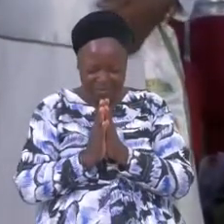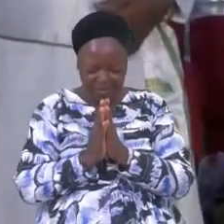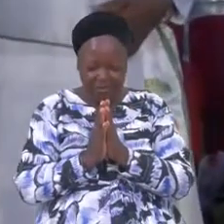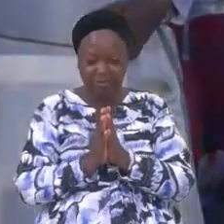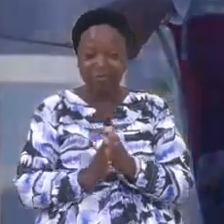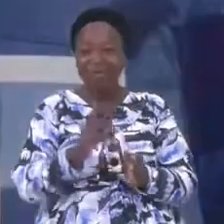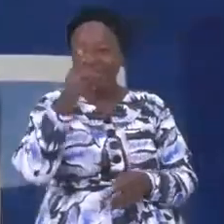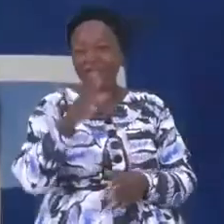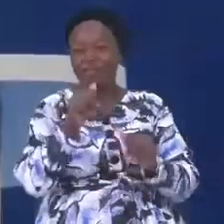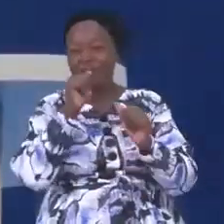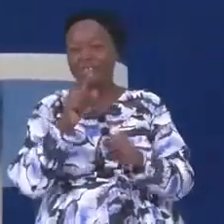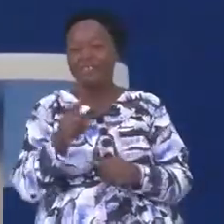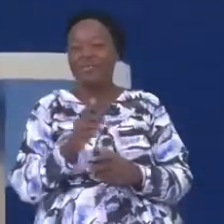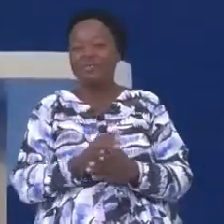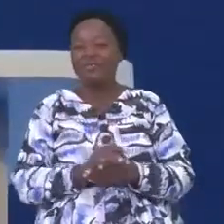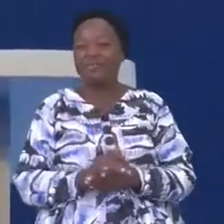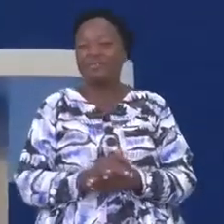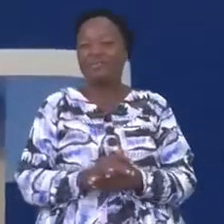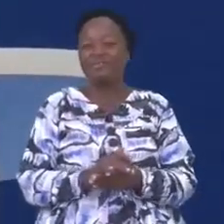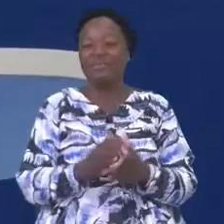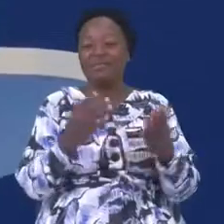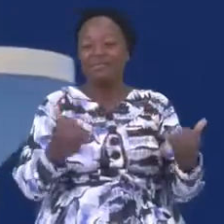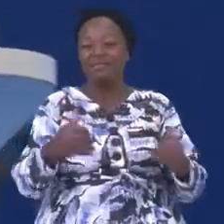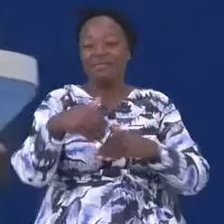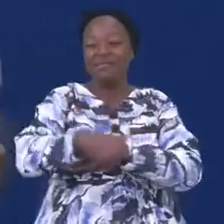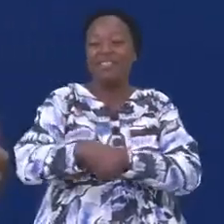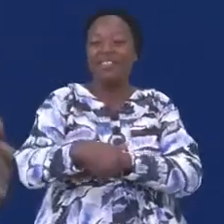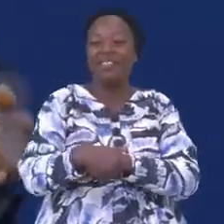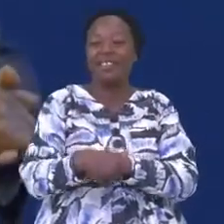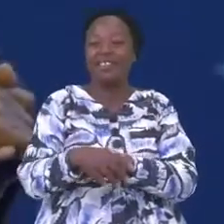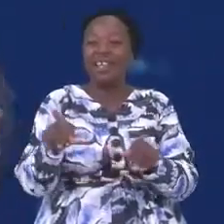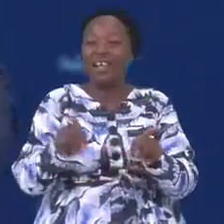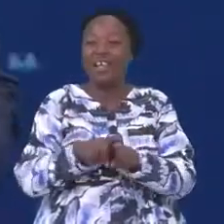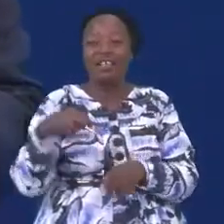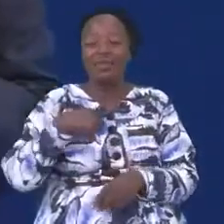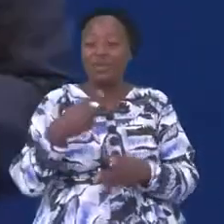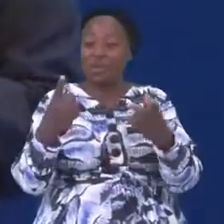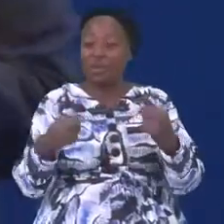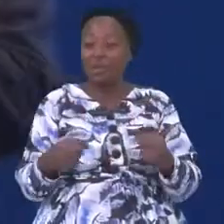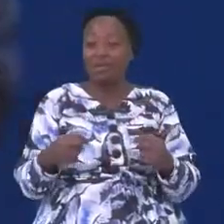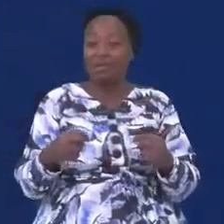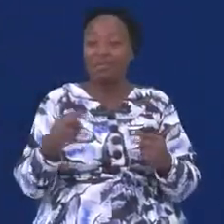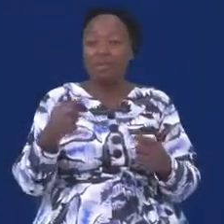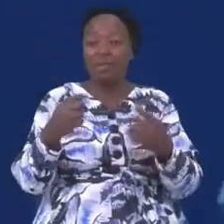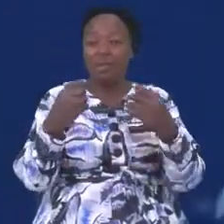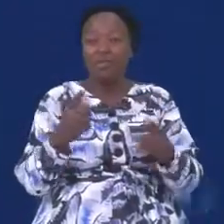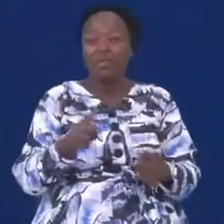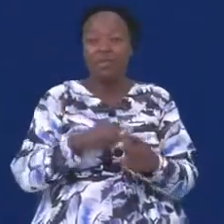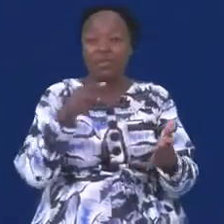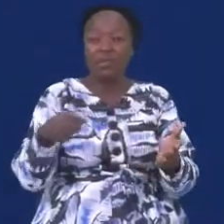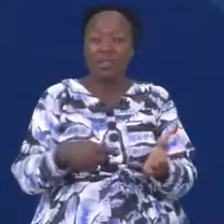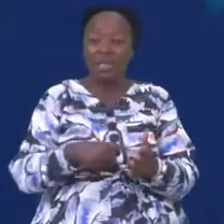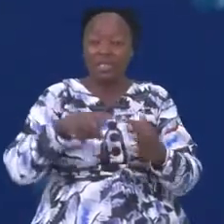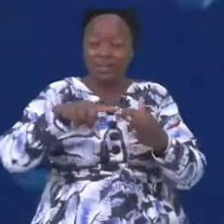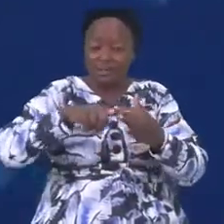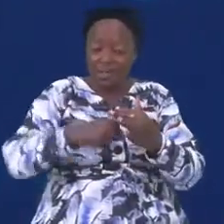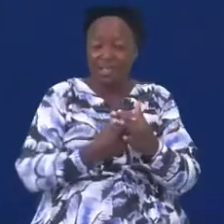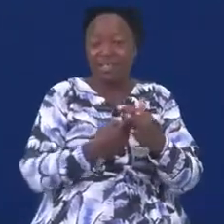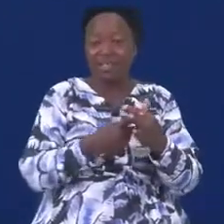God bless you. Tonight, as we come to this beginning,